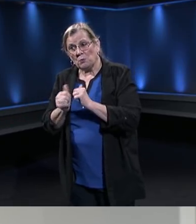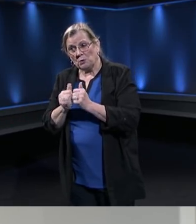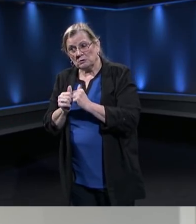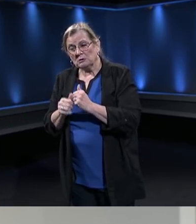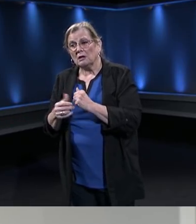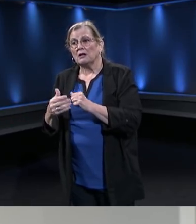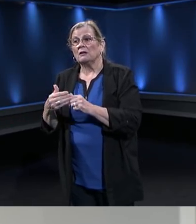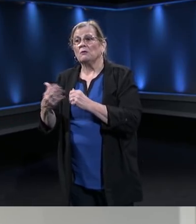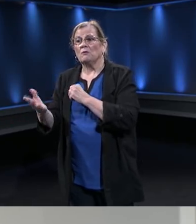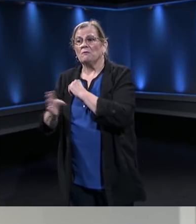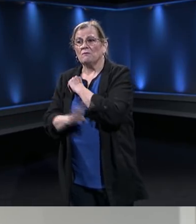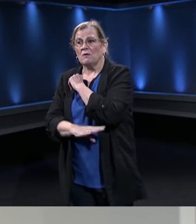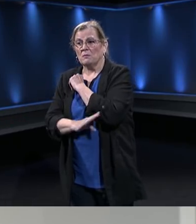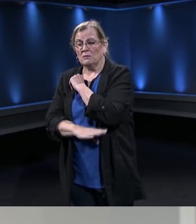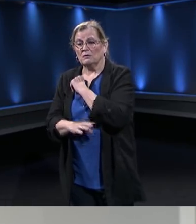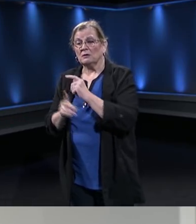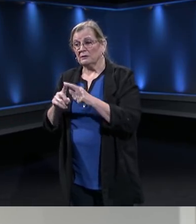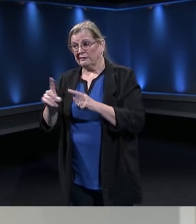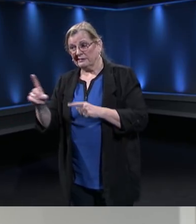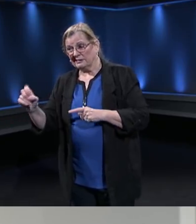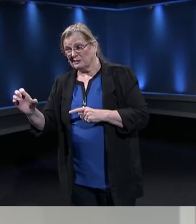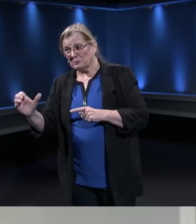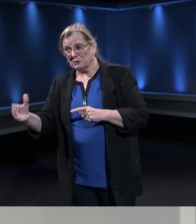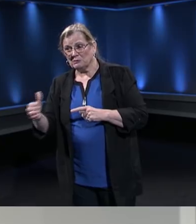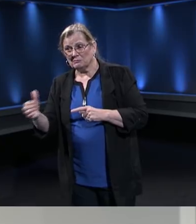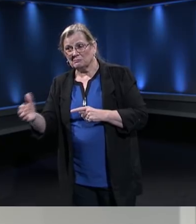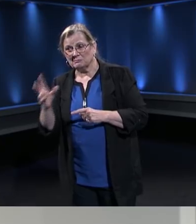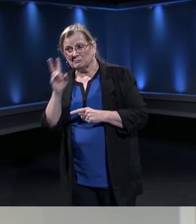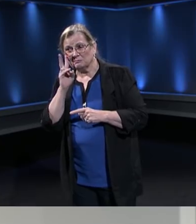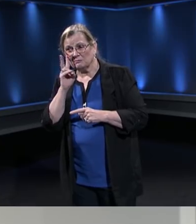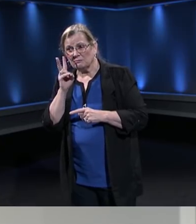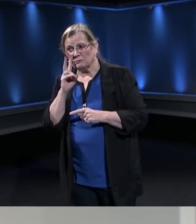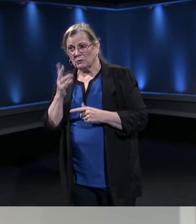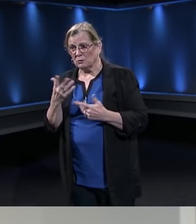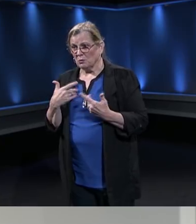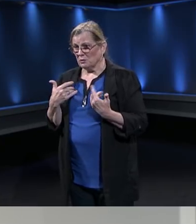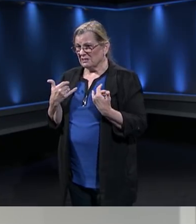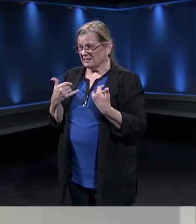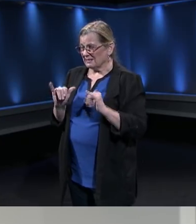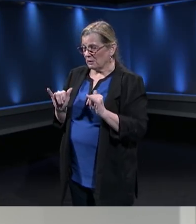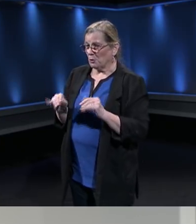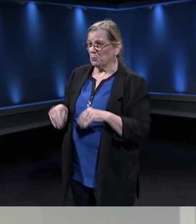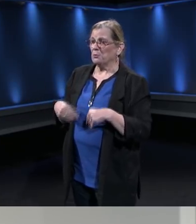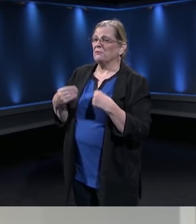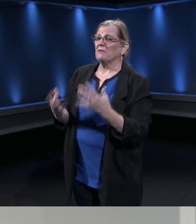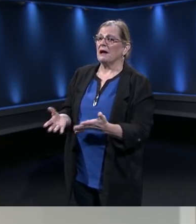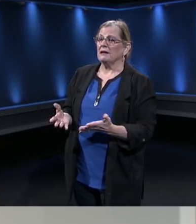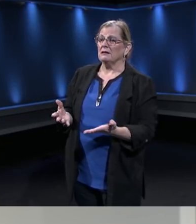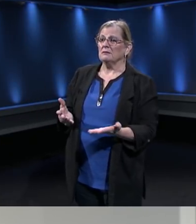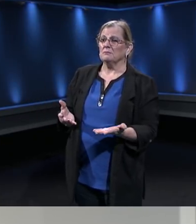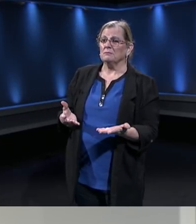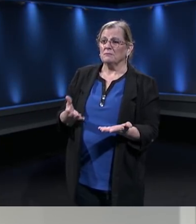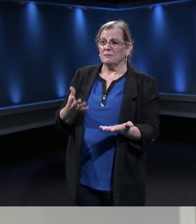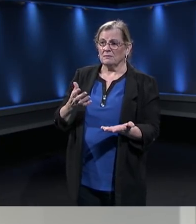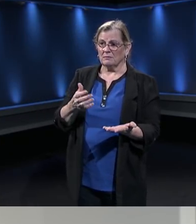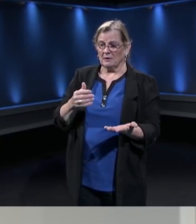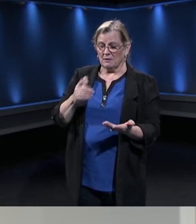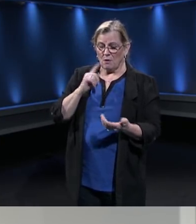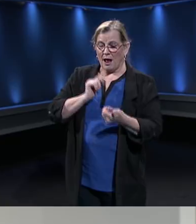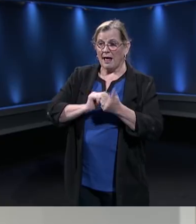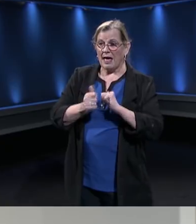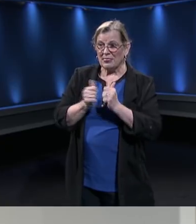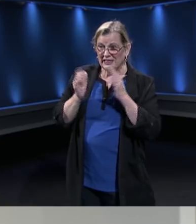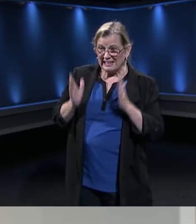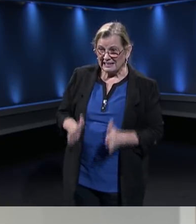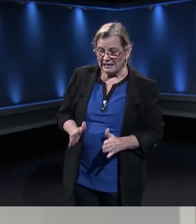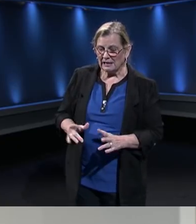December. At this time, we are still providing opportunities for conditioning of our athletes to take place,